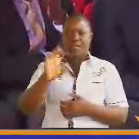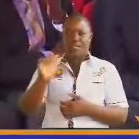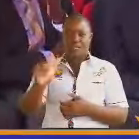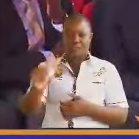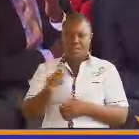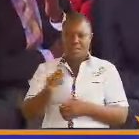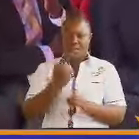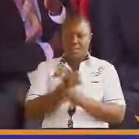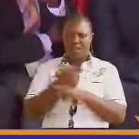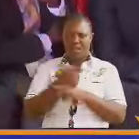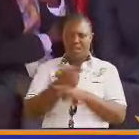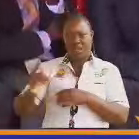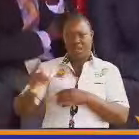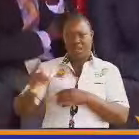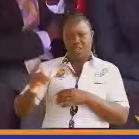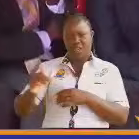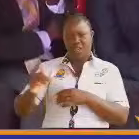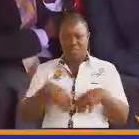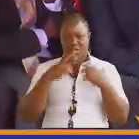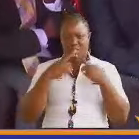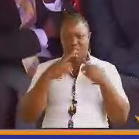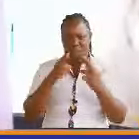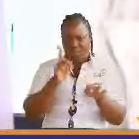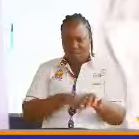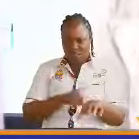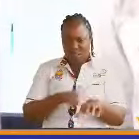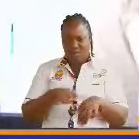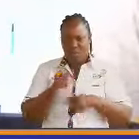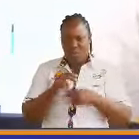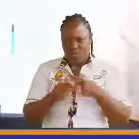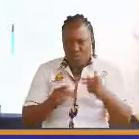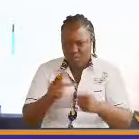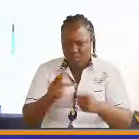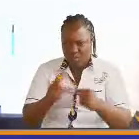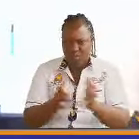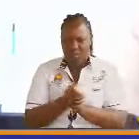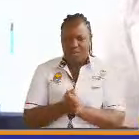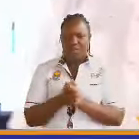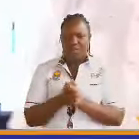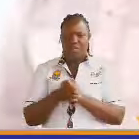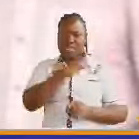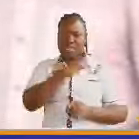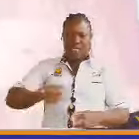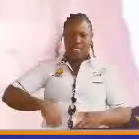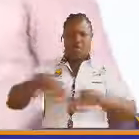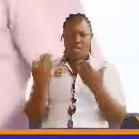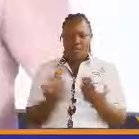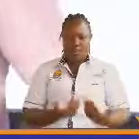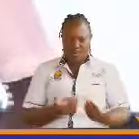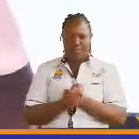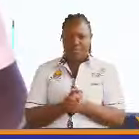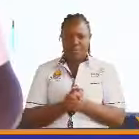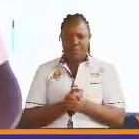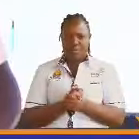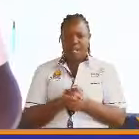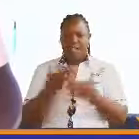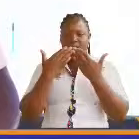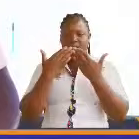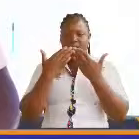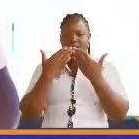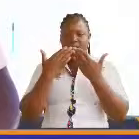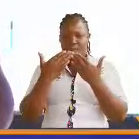counties, you will be recognized as we proceed on. Senator. Thank you, Honorable